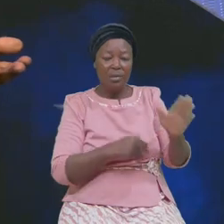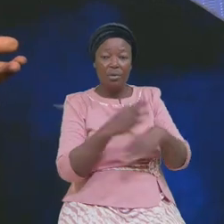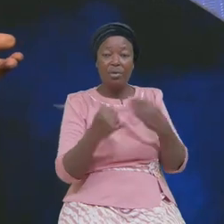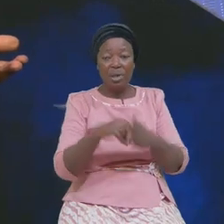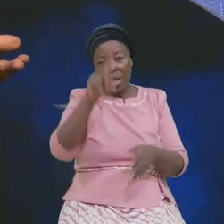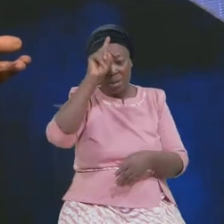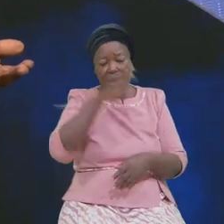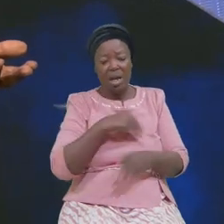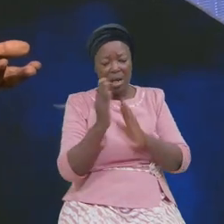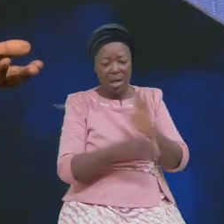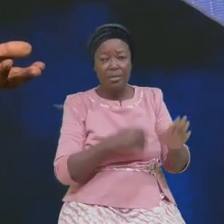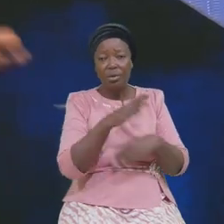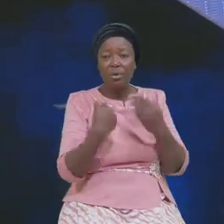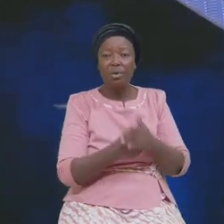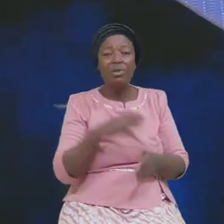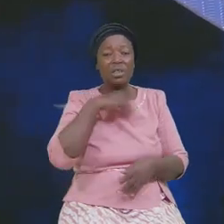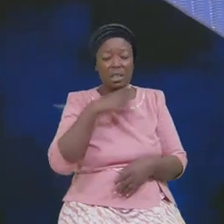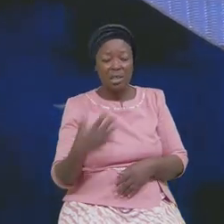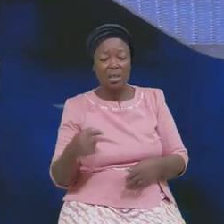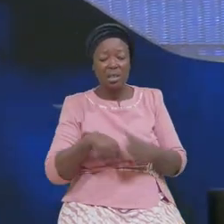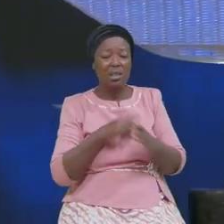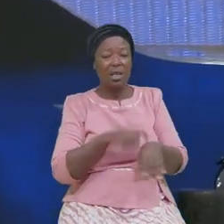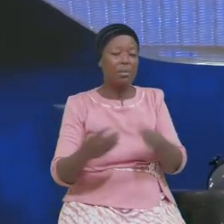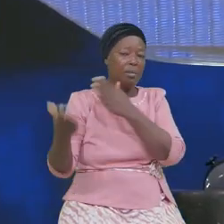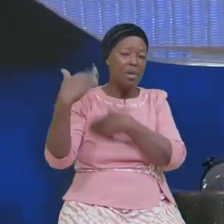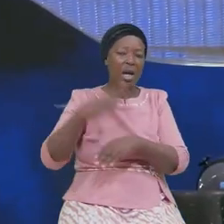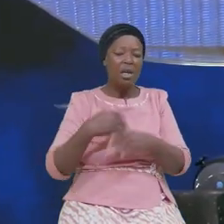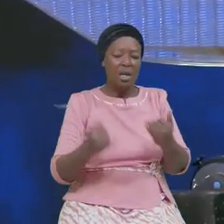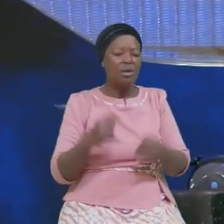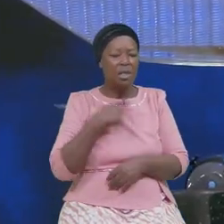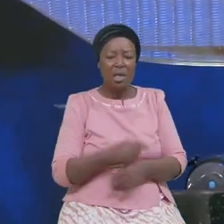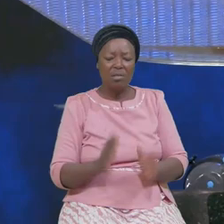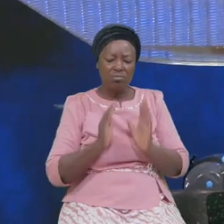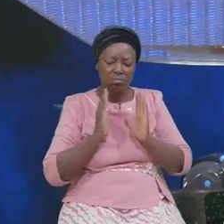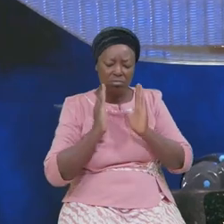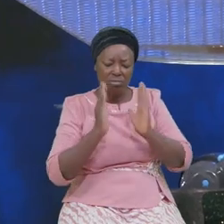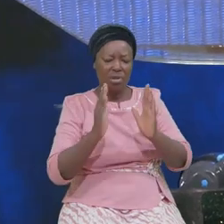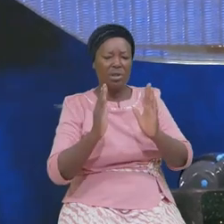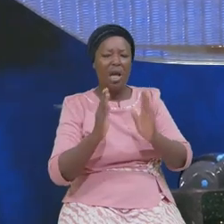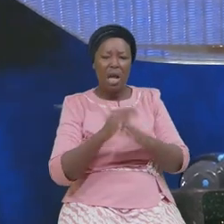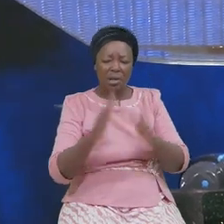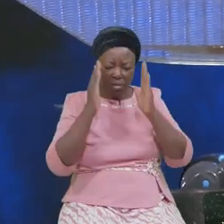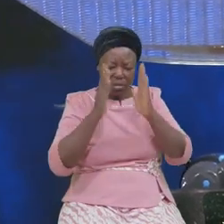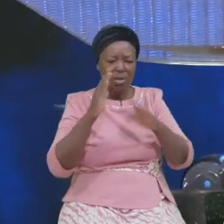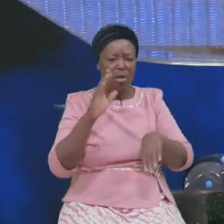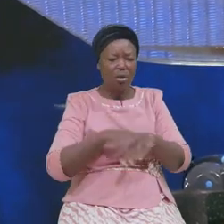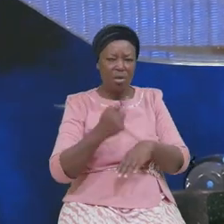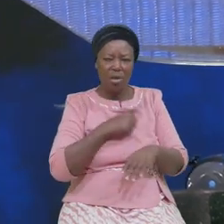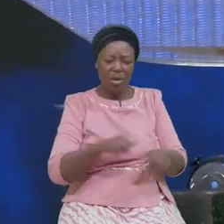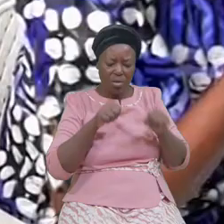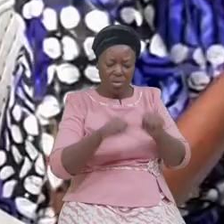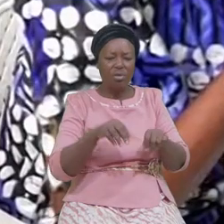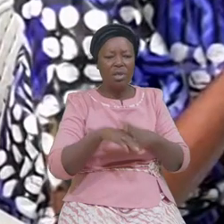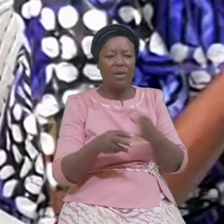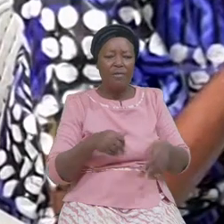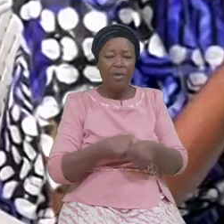They left all the corruption of the past. And now they were steady. They were stable. They were steadfast in following